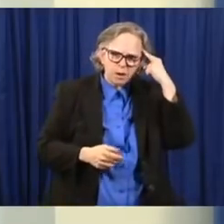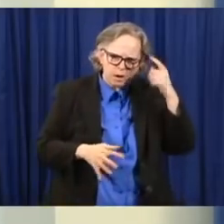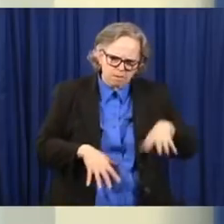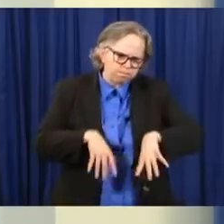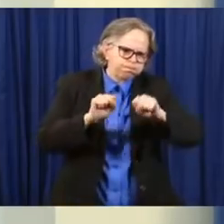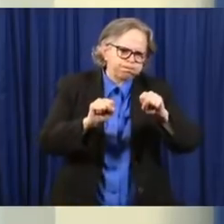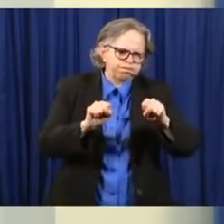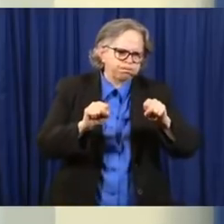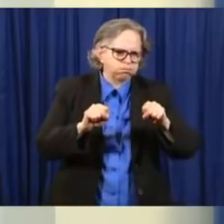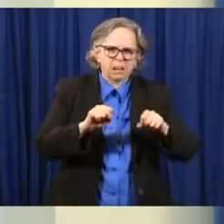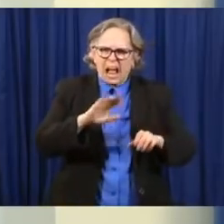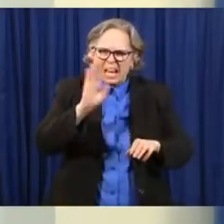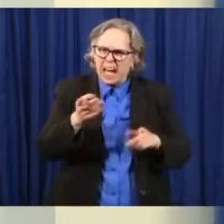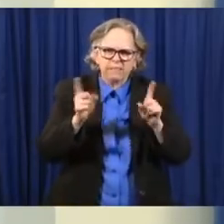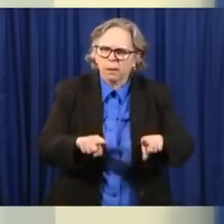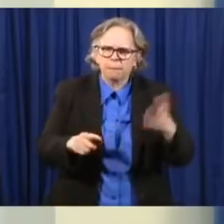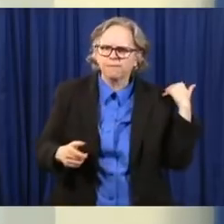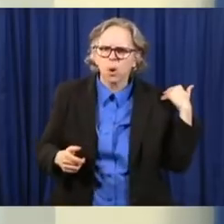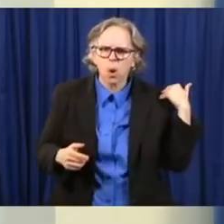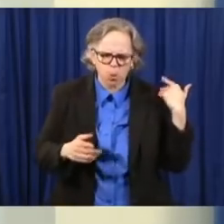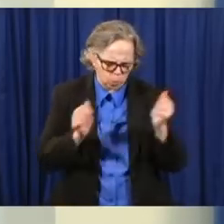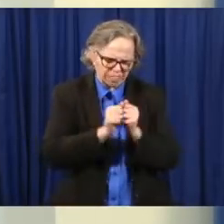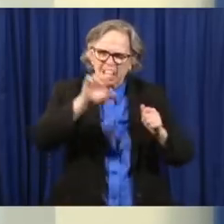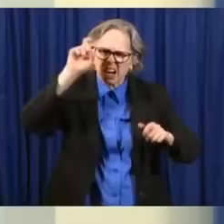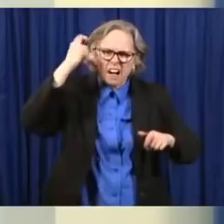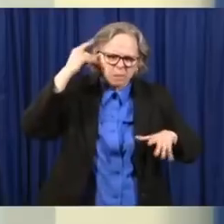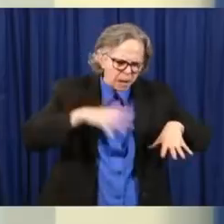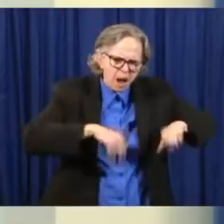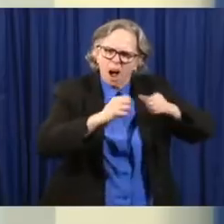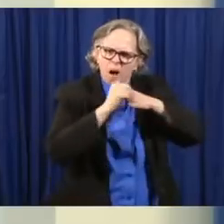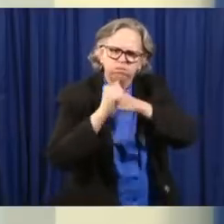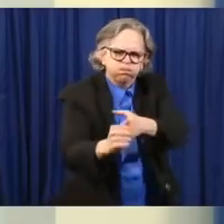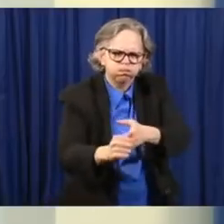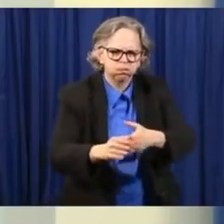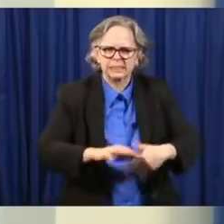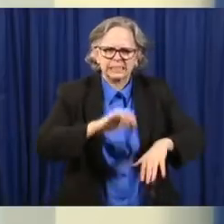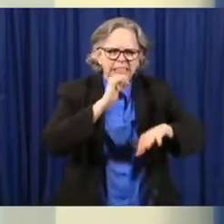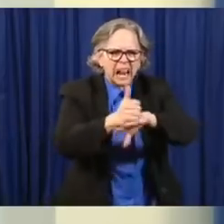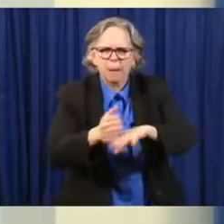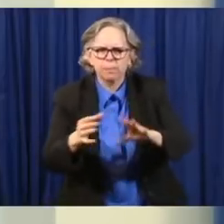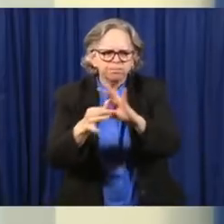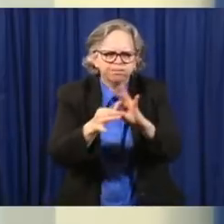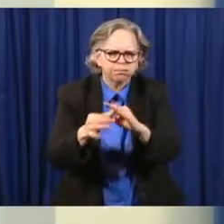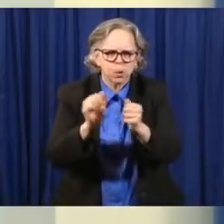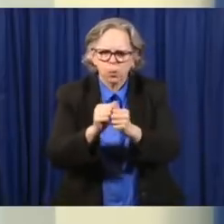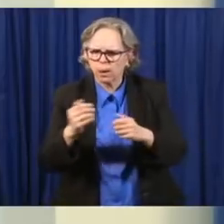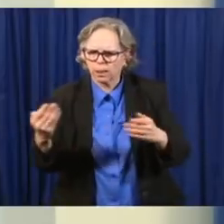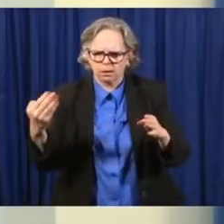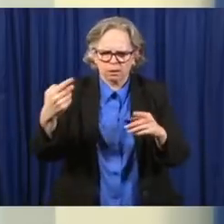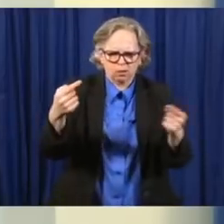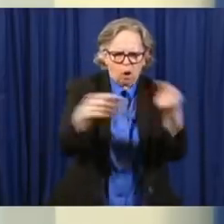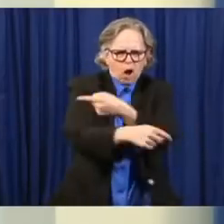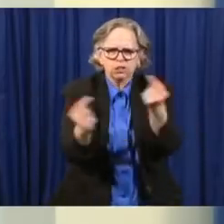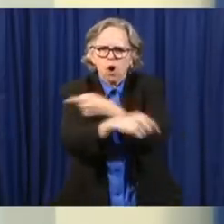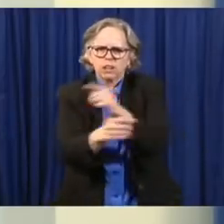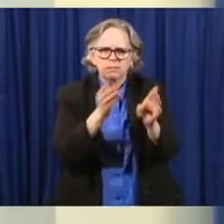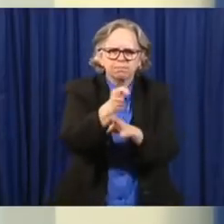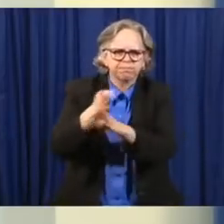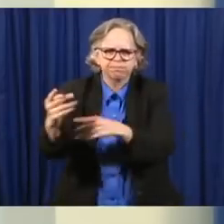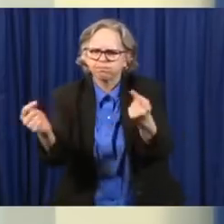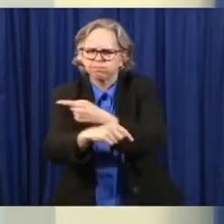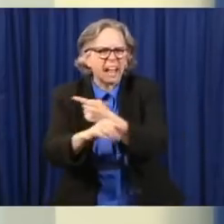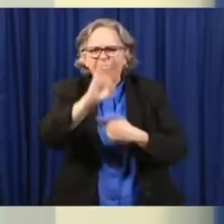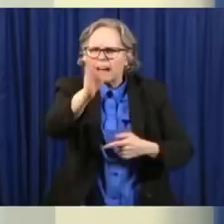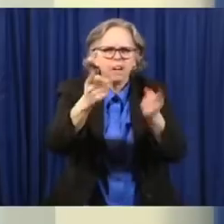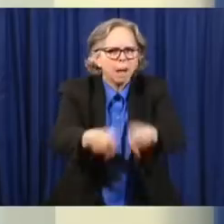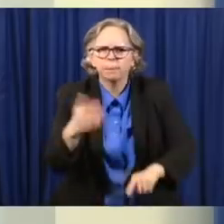emergency. We are building relationships across industries that did not exist in the middle of an emergency. And what's gluing it together,